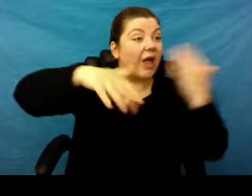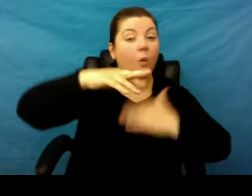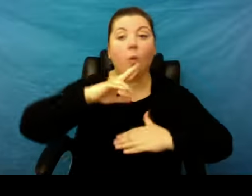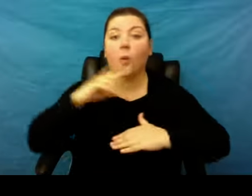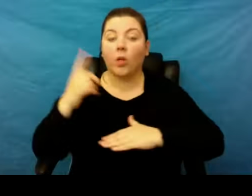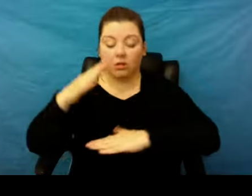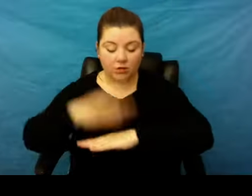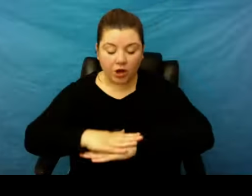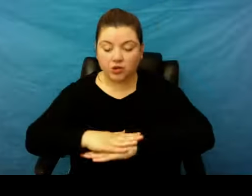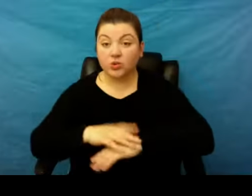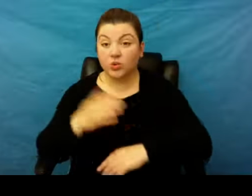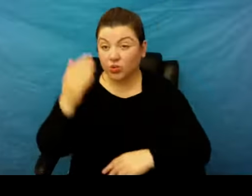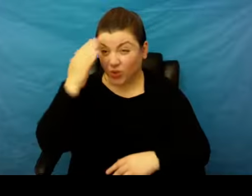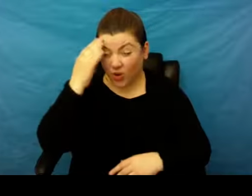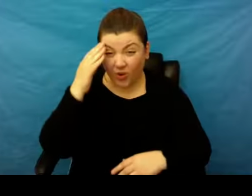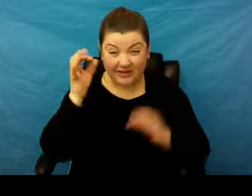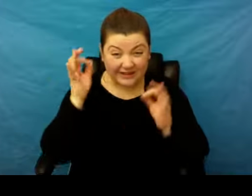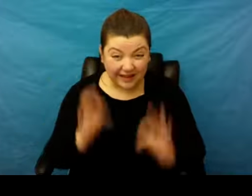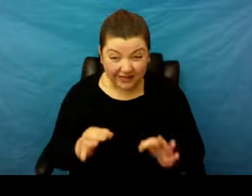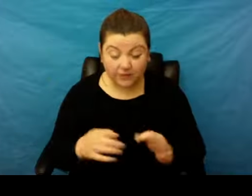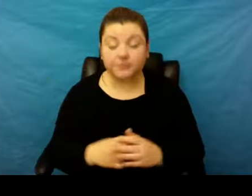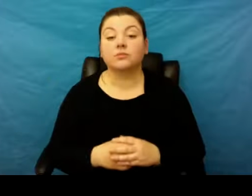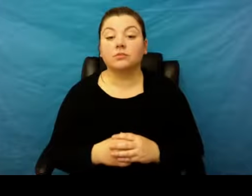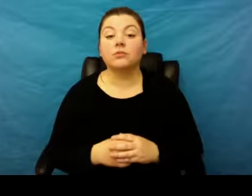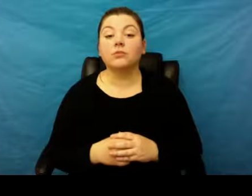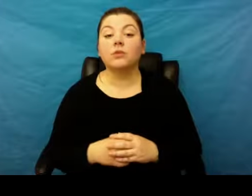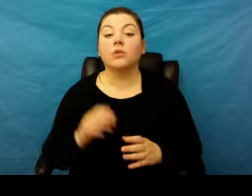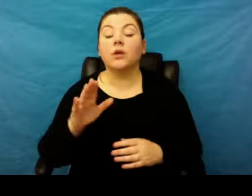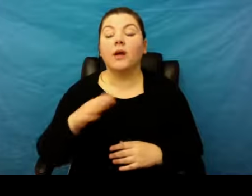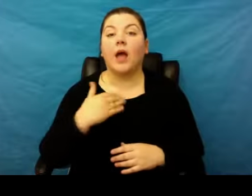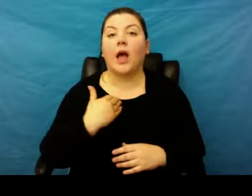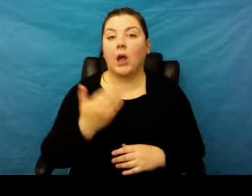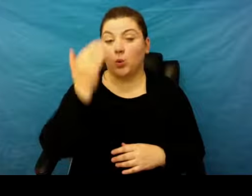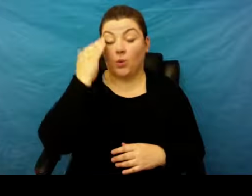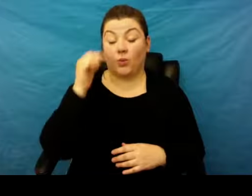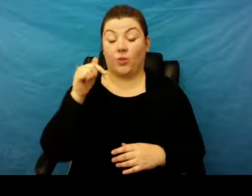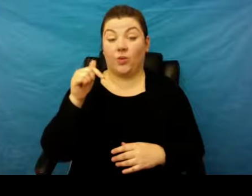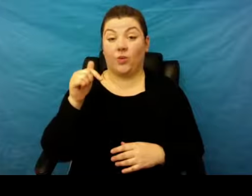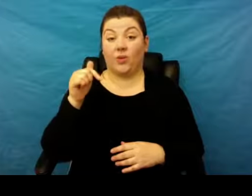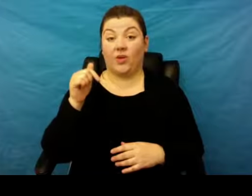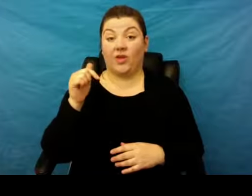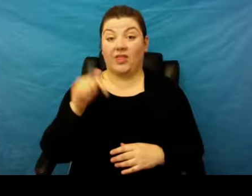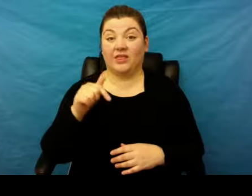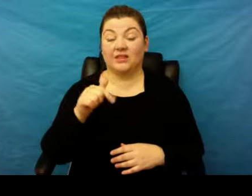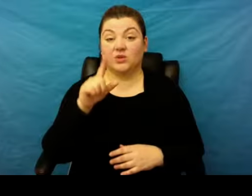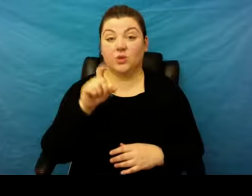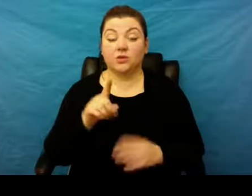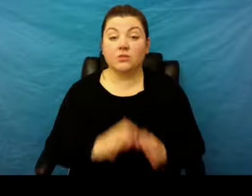for sure? And so I think if I know Bay well, this is a question about protecting